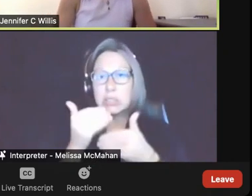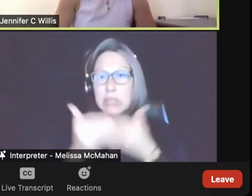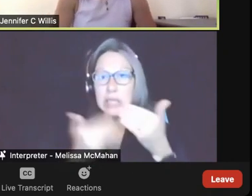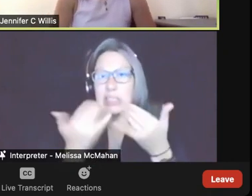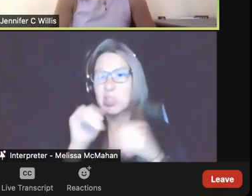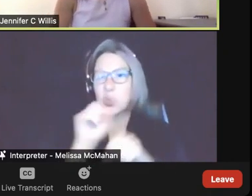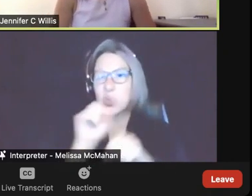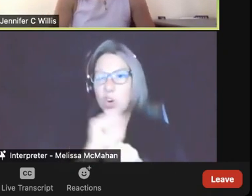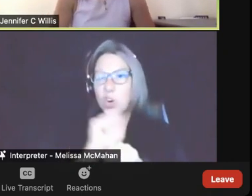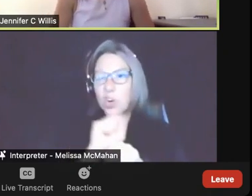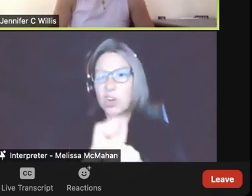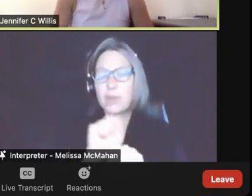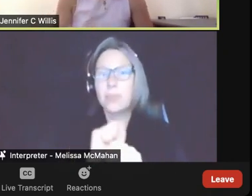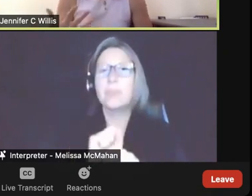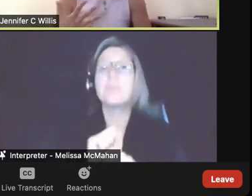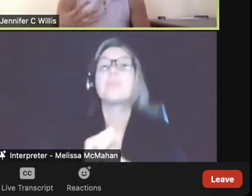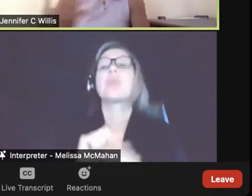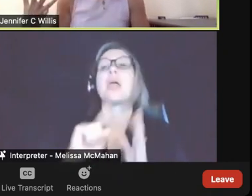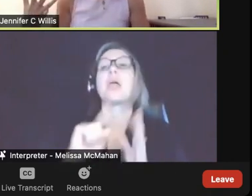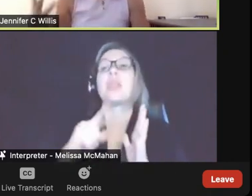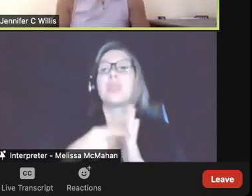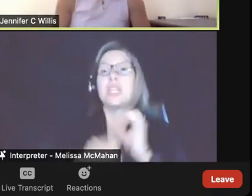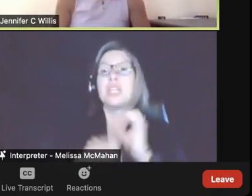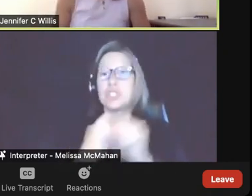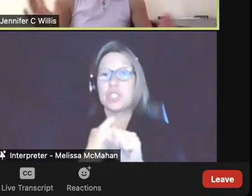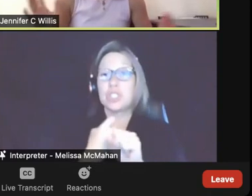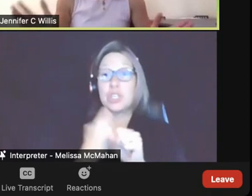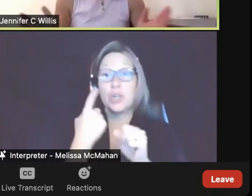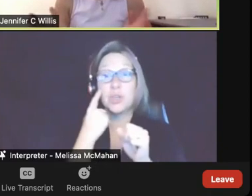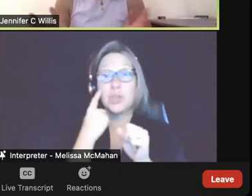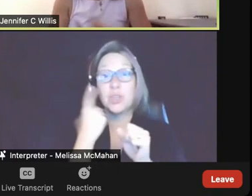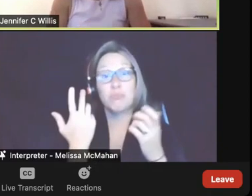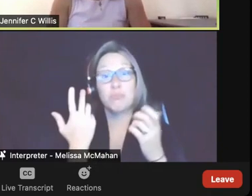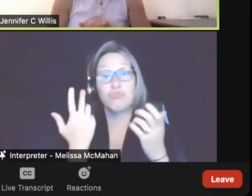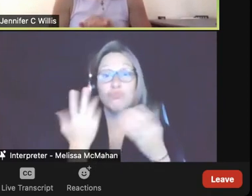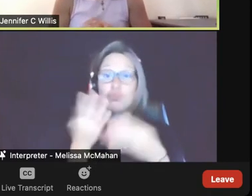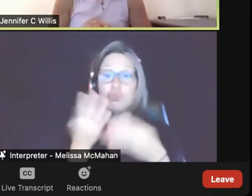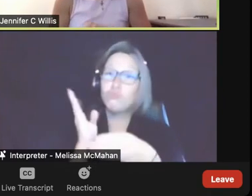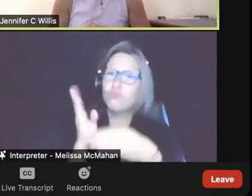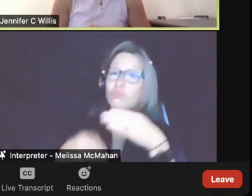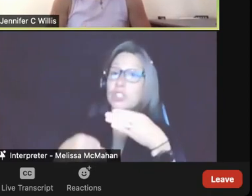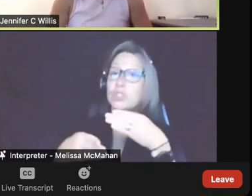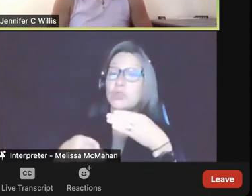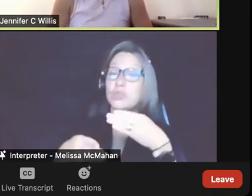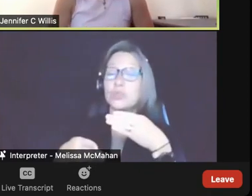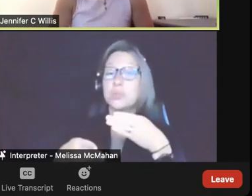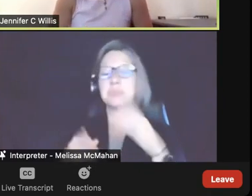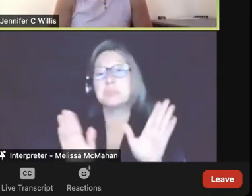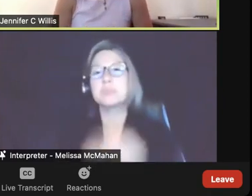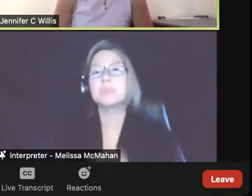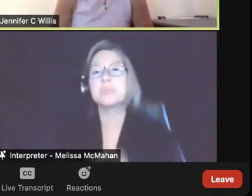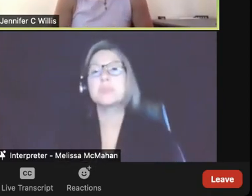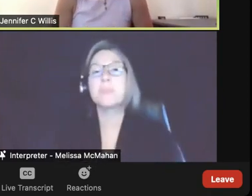it. So this year, we think we're finally have come to completion, we'd like to say. And so